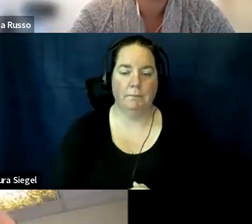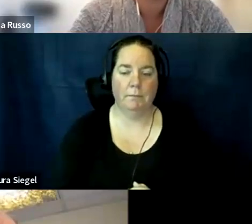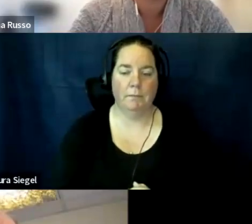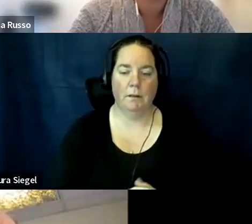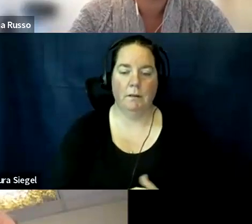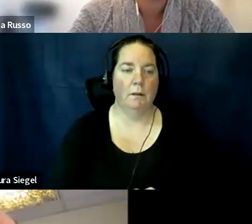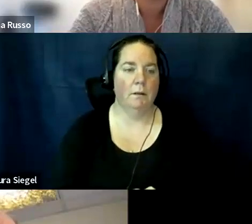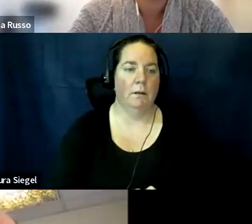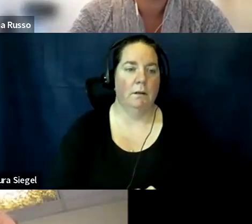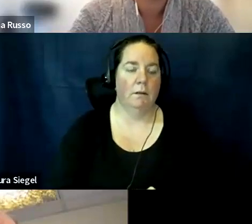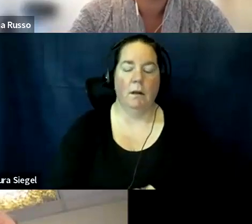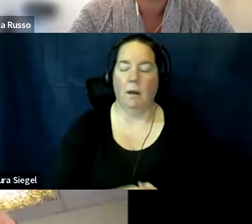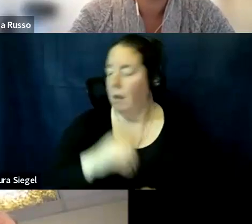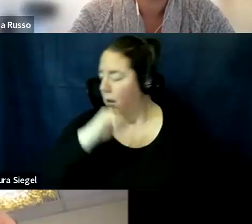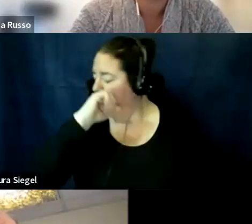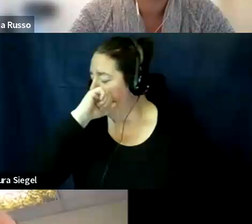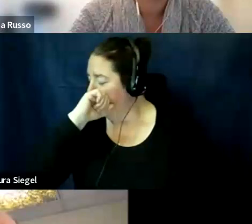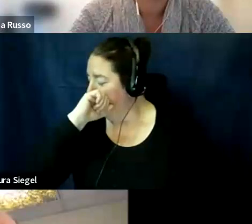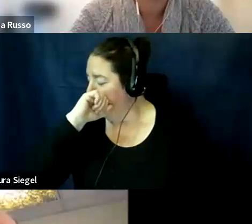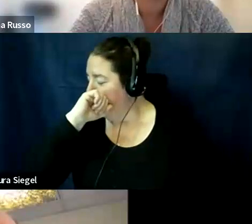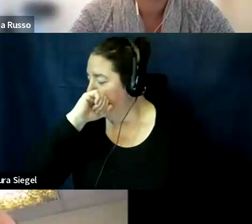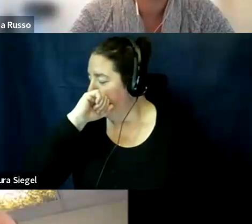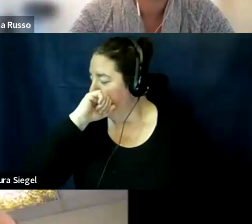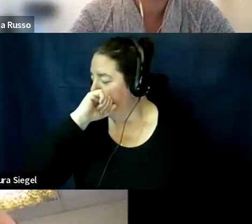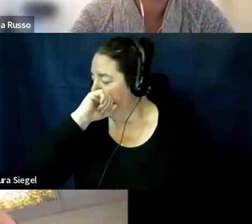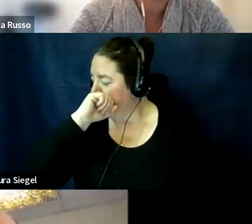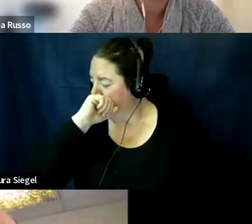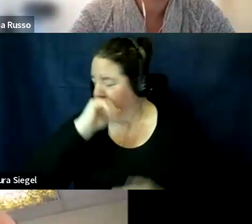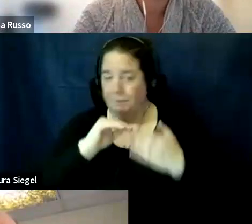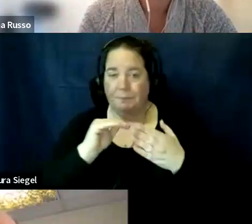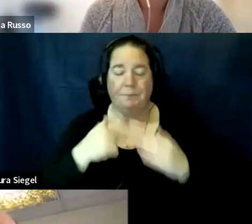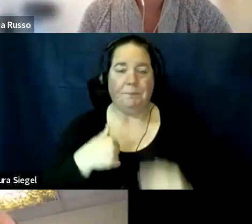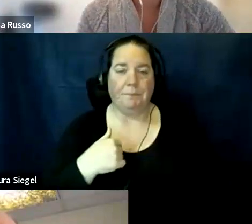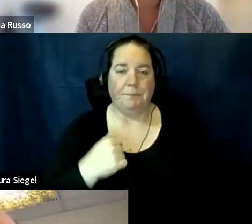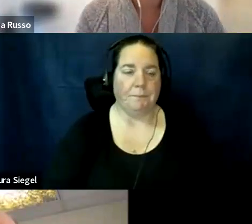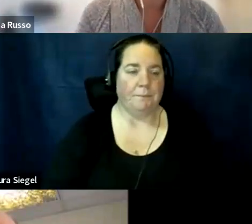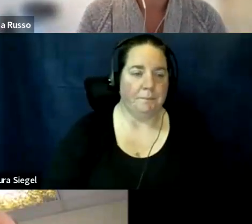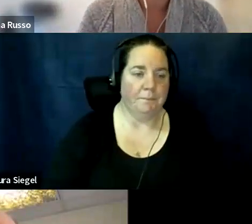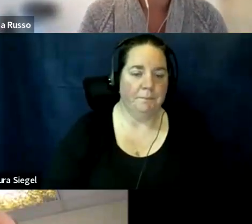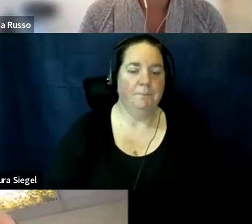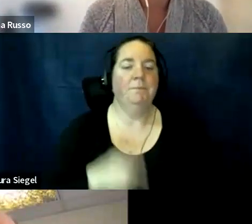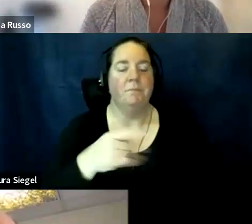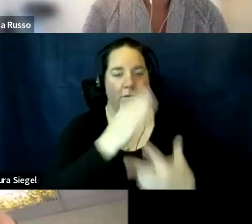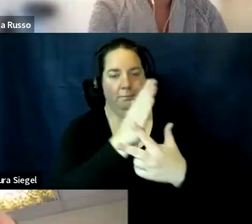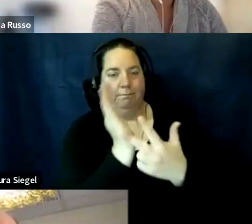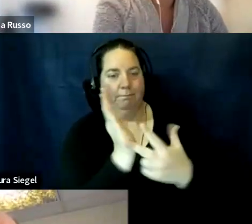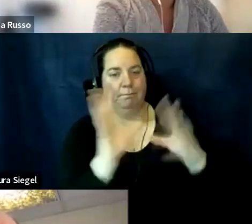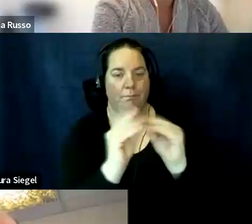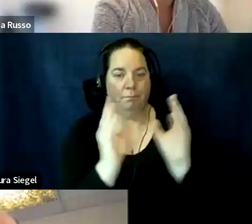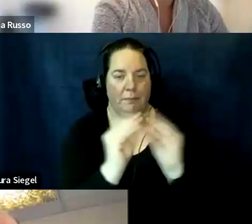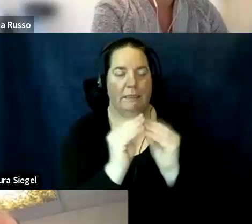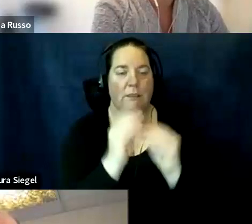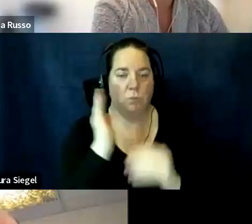we have other workshops coming up, well, including the next two of this series. You can find details on those on our homepage of